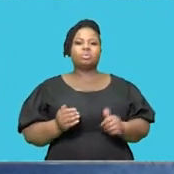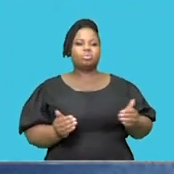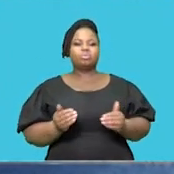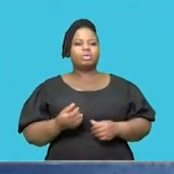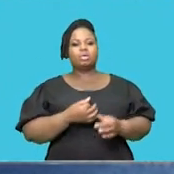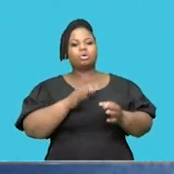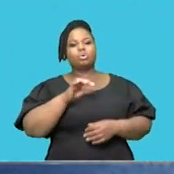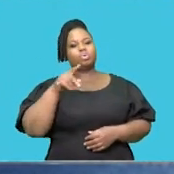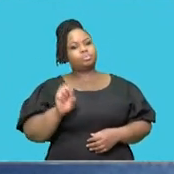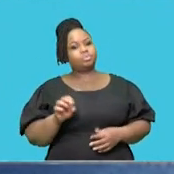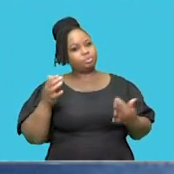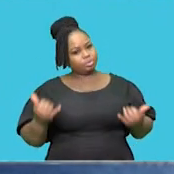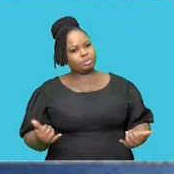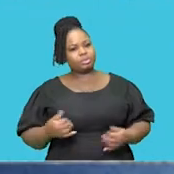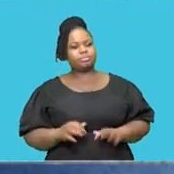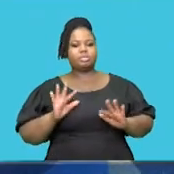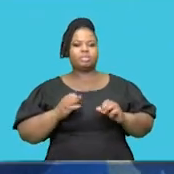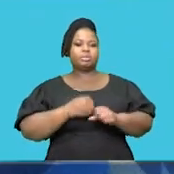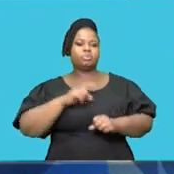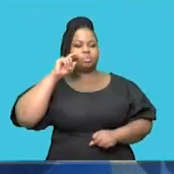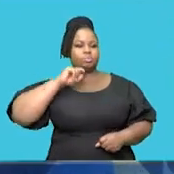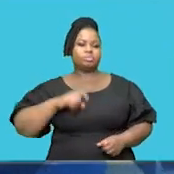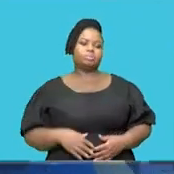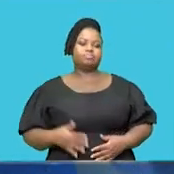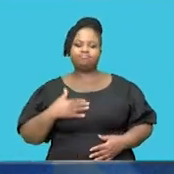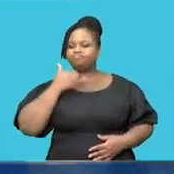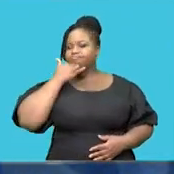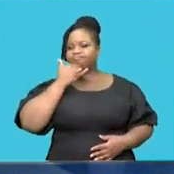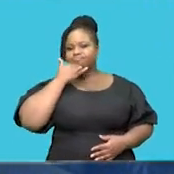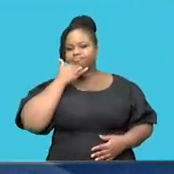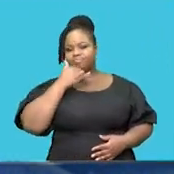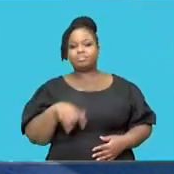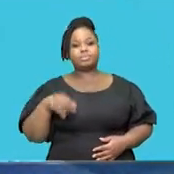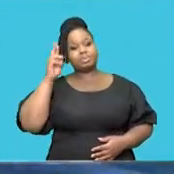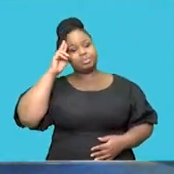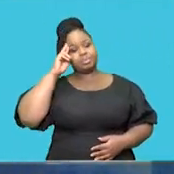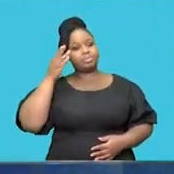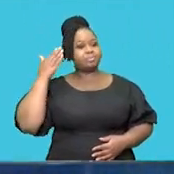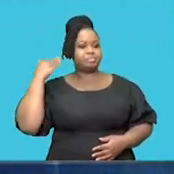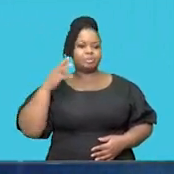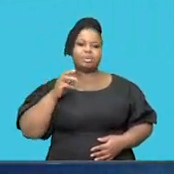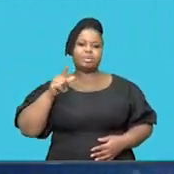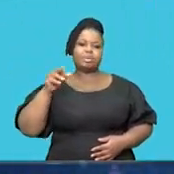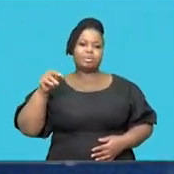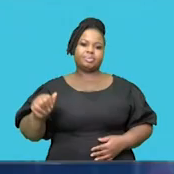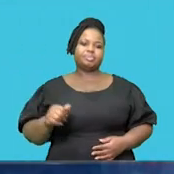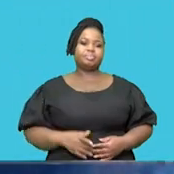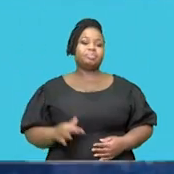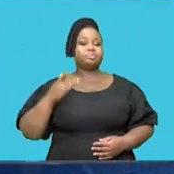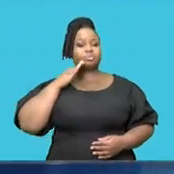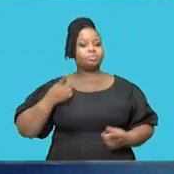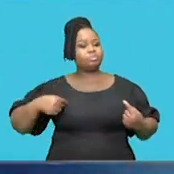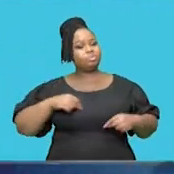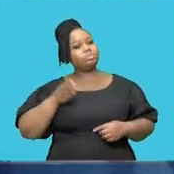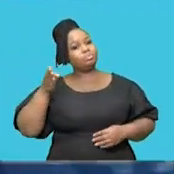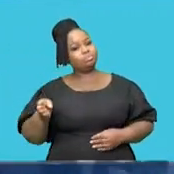a cope. Today I'm 10 years old. I'm happy. It reminds me back to Marikana when we went